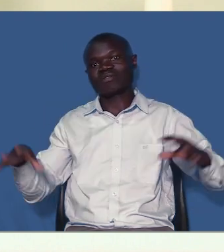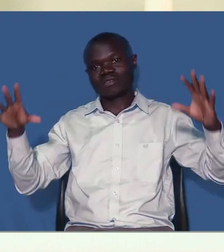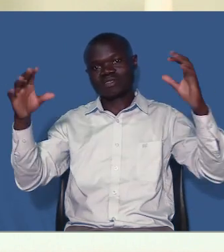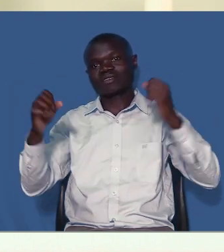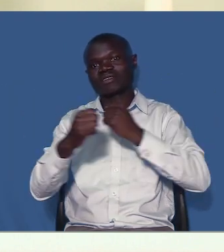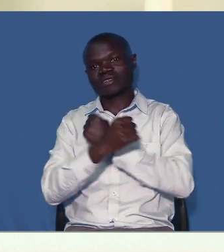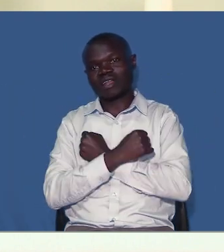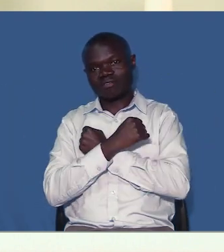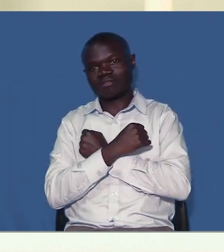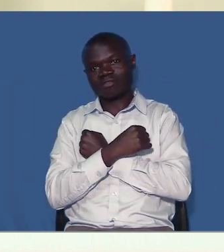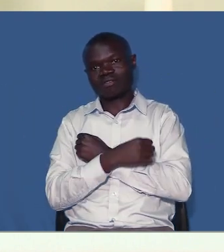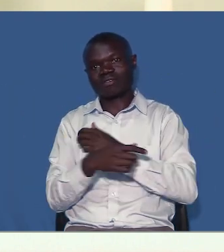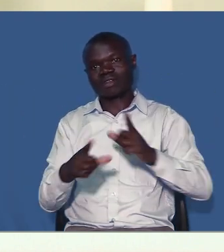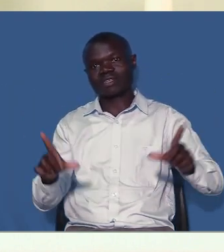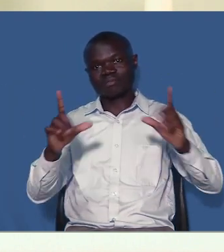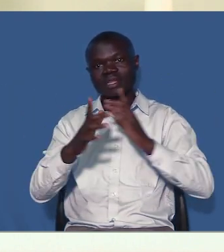pray.